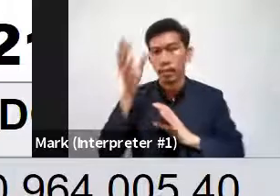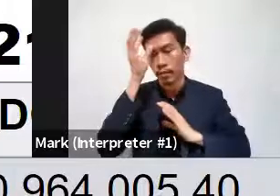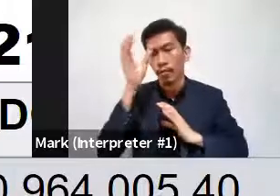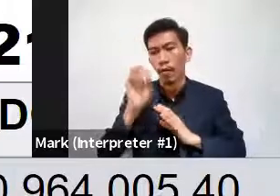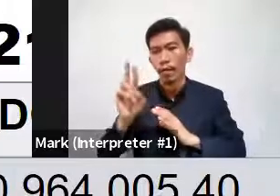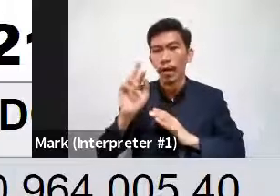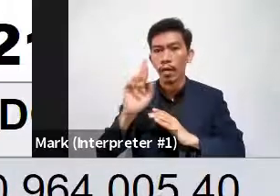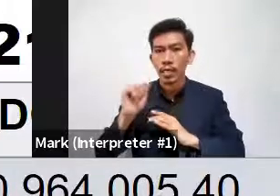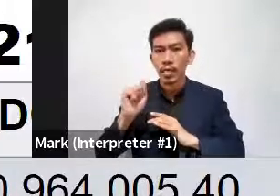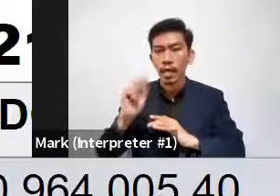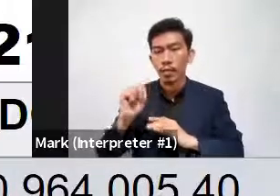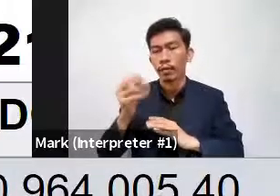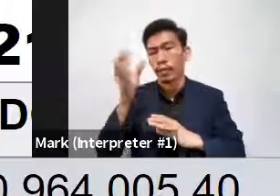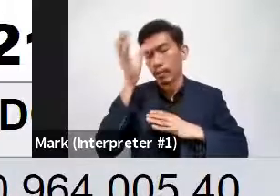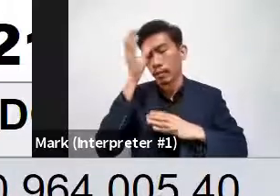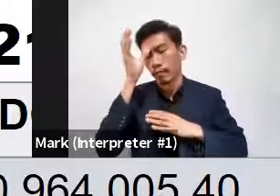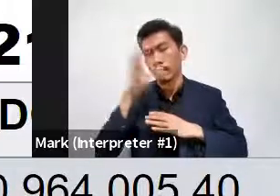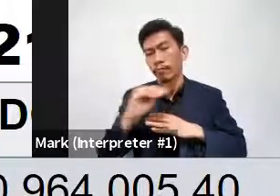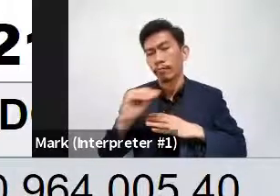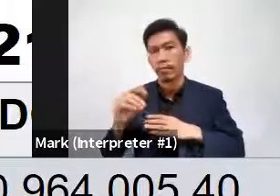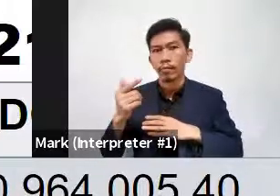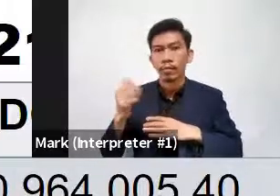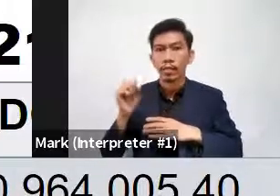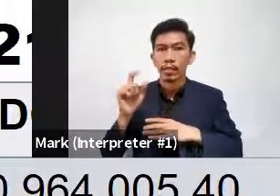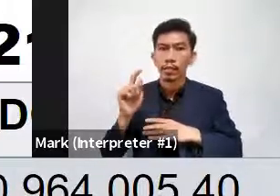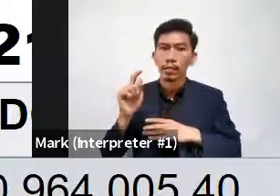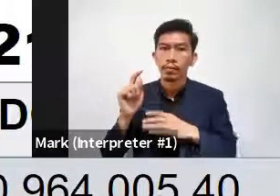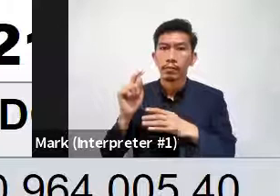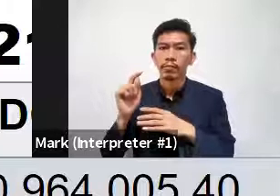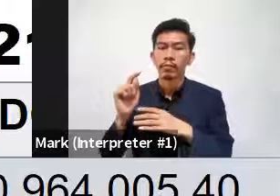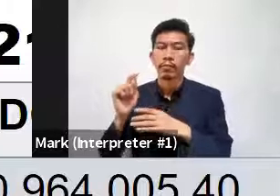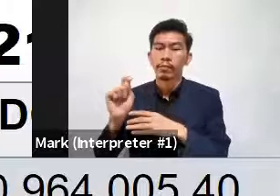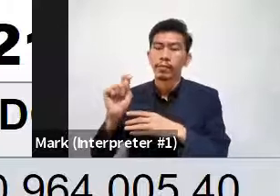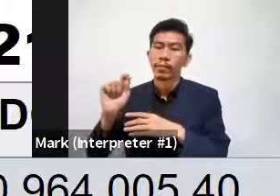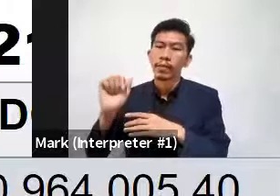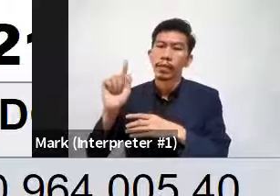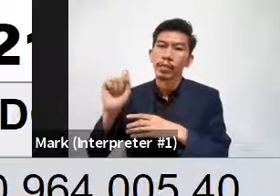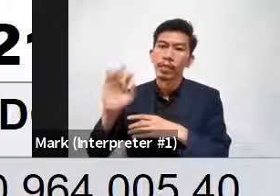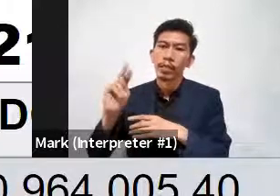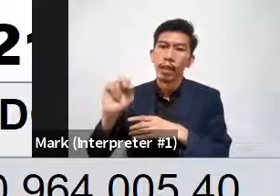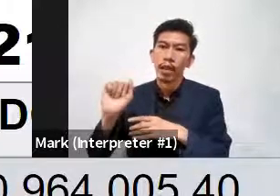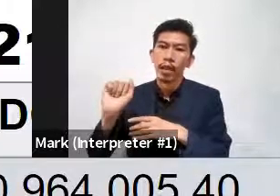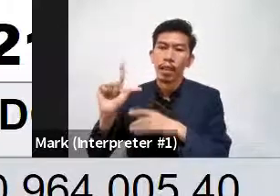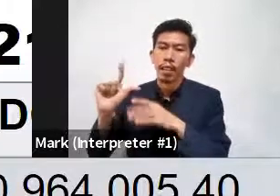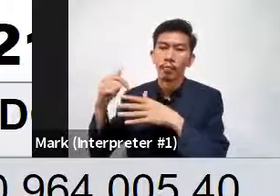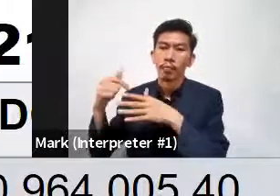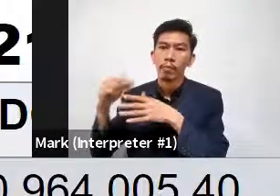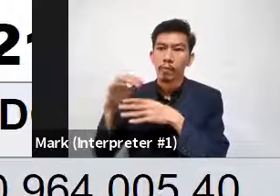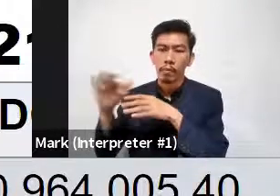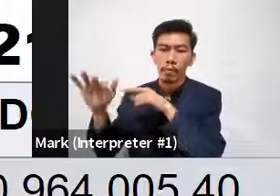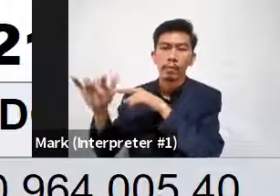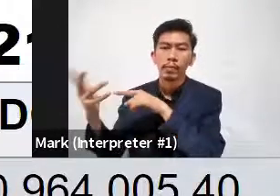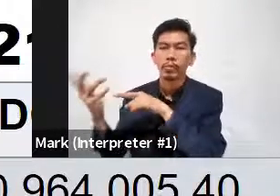cancer, endometrial cancer, even the gestational trophoblastic neoplasia. The medicines are not yet covered by our field